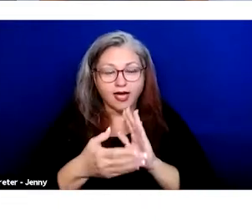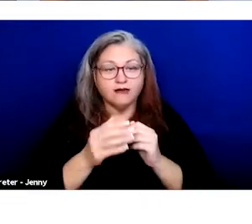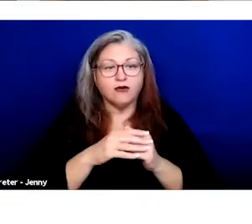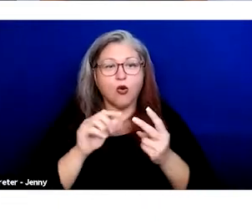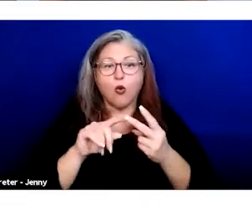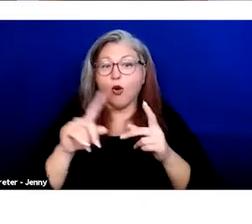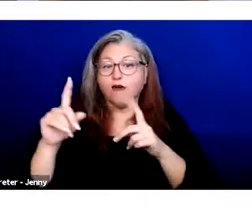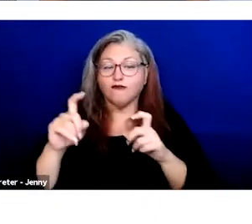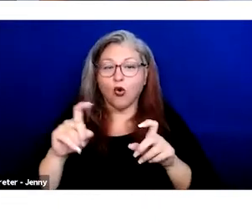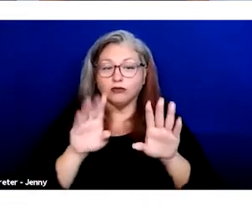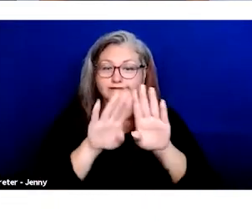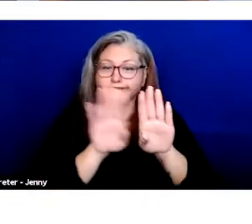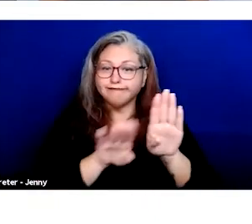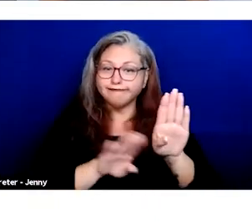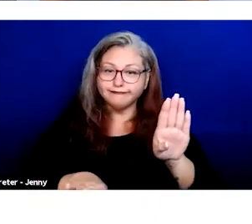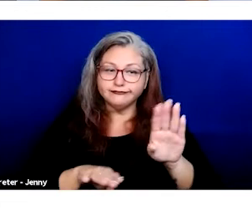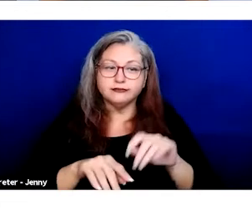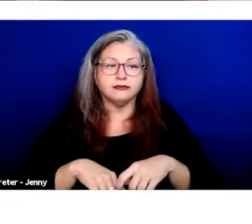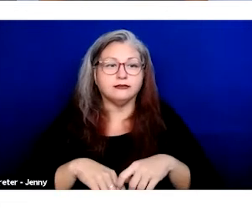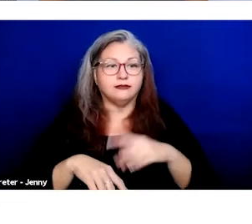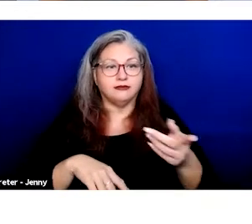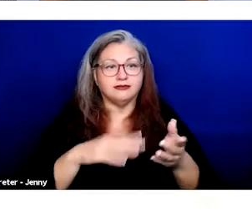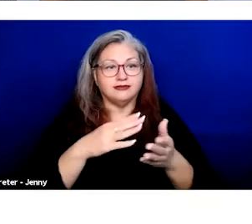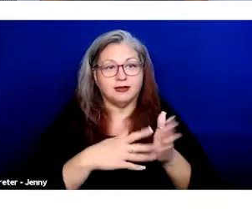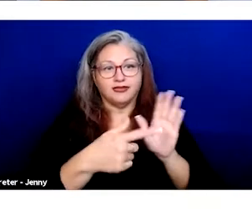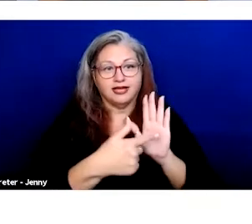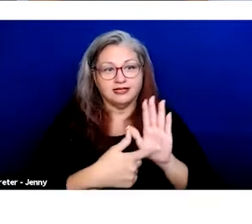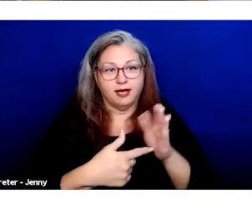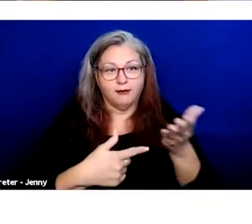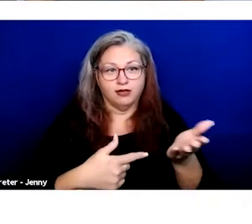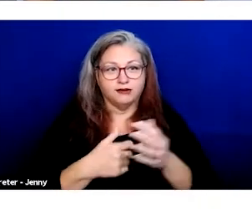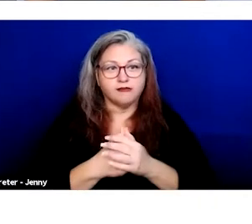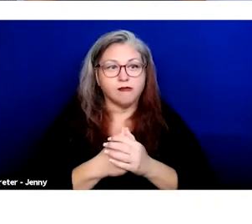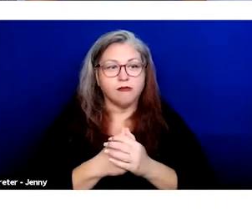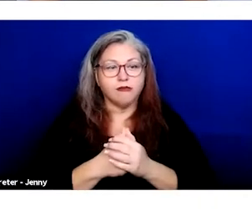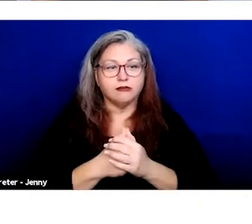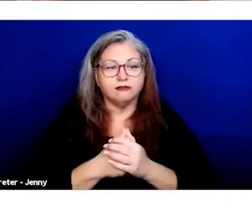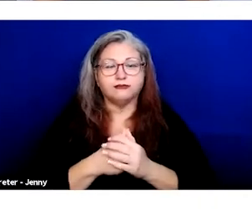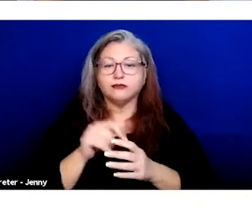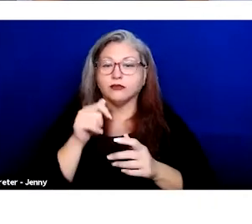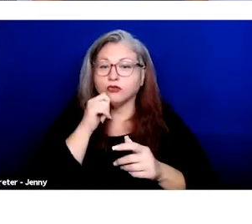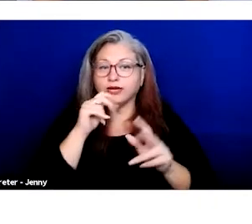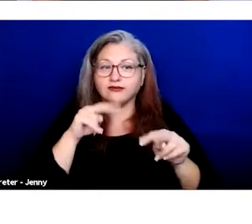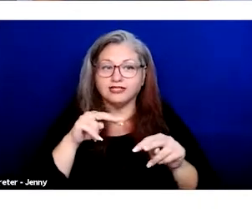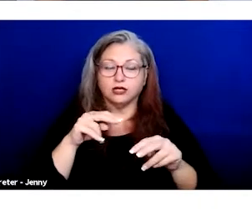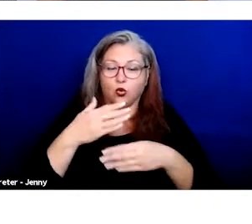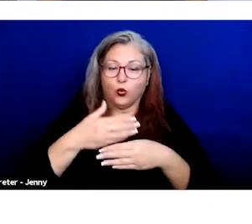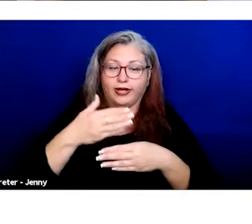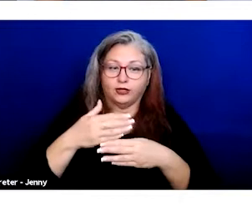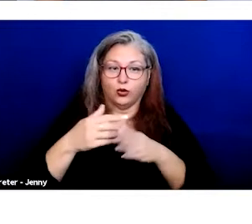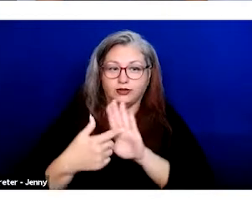or photo spread. Here we go, some examples here. A racist fashion window